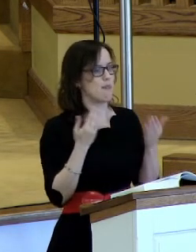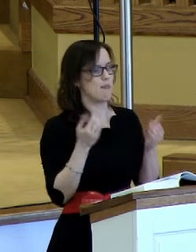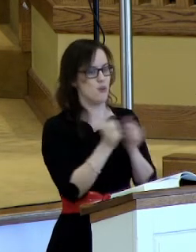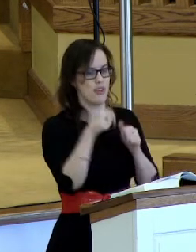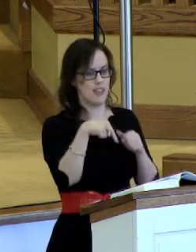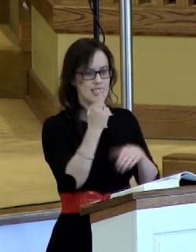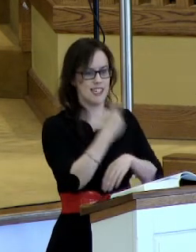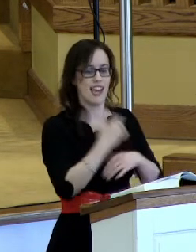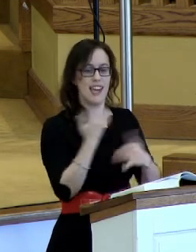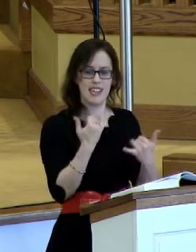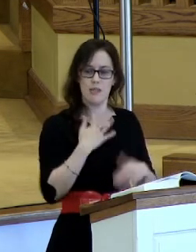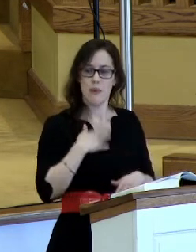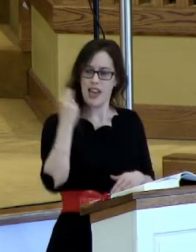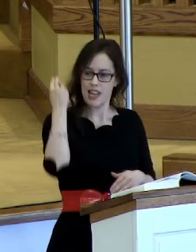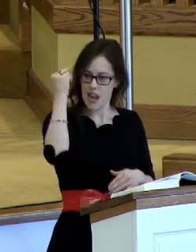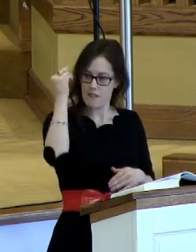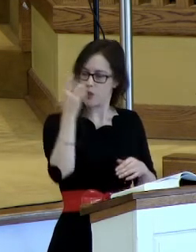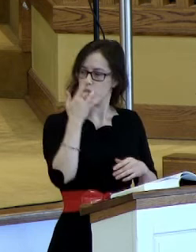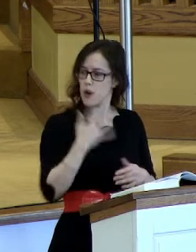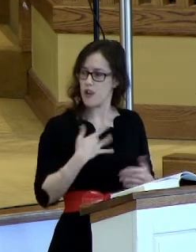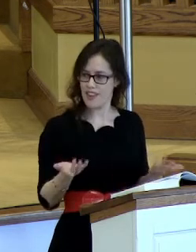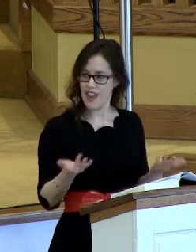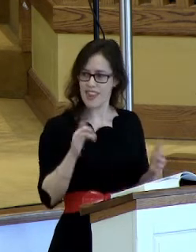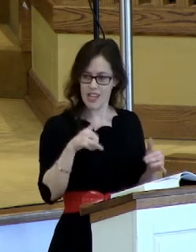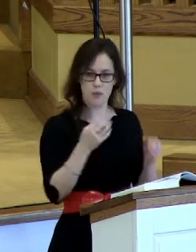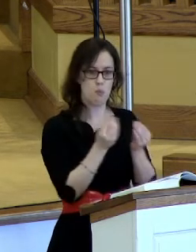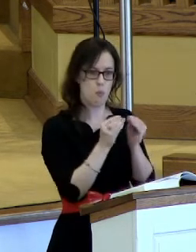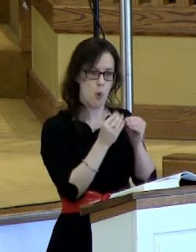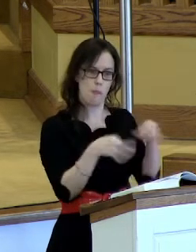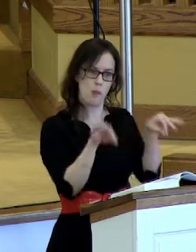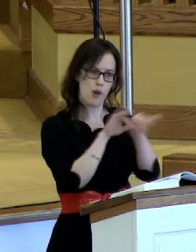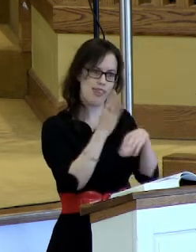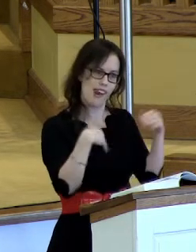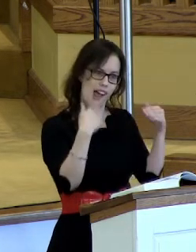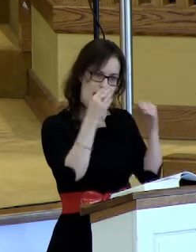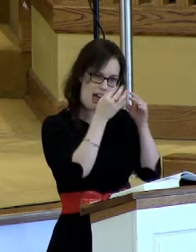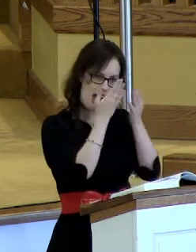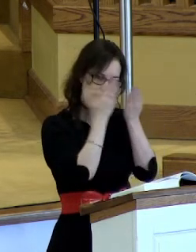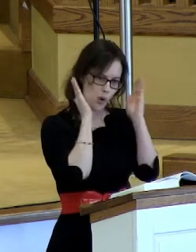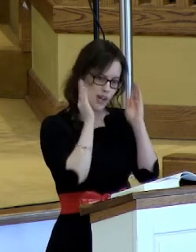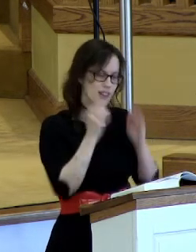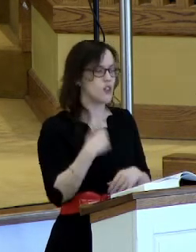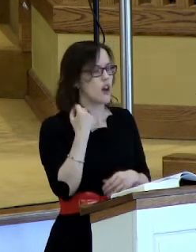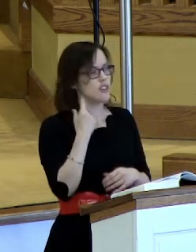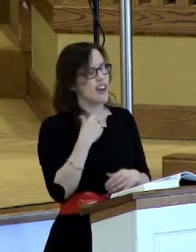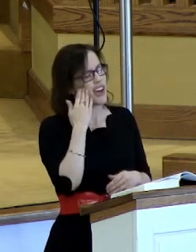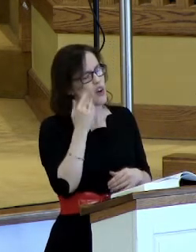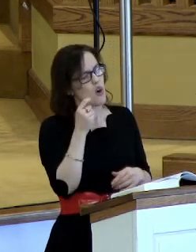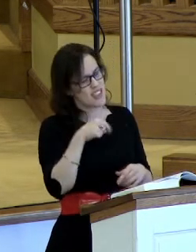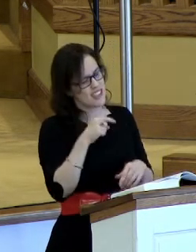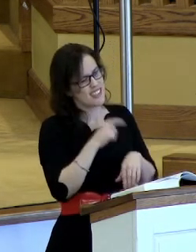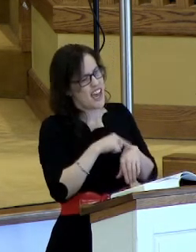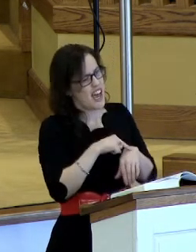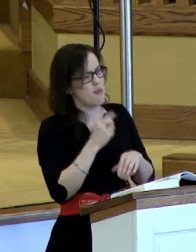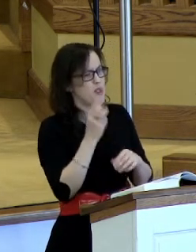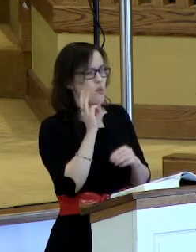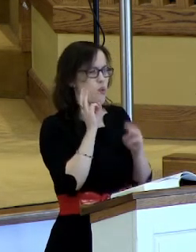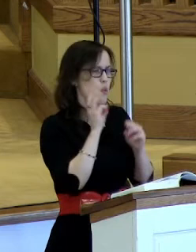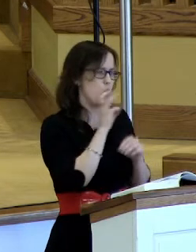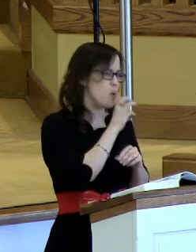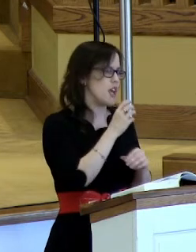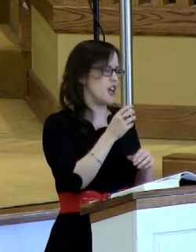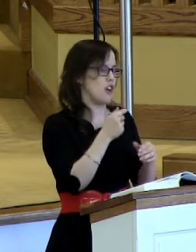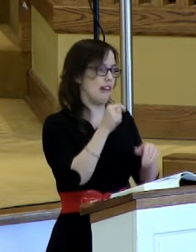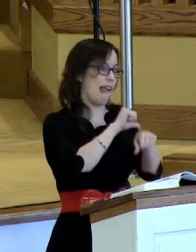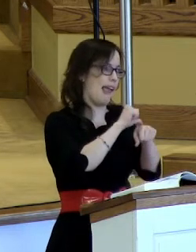nephew's birthday, so that's more important to me than Halloween. So here's the deal, church. I know we live in a weird time. You know, gas prices are going up. People